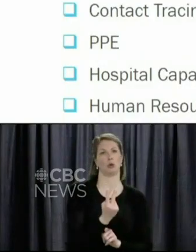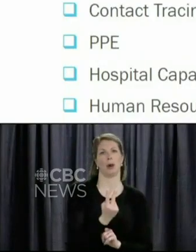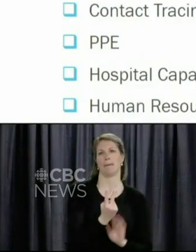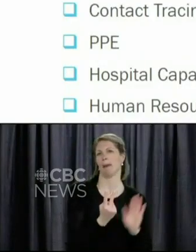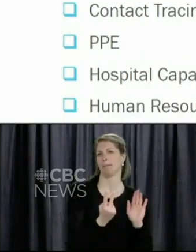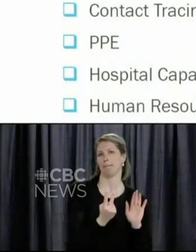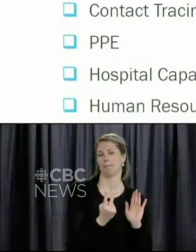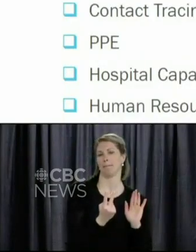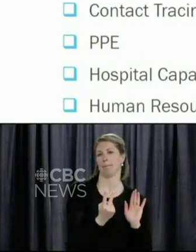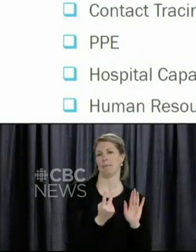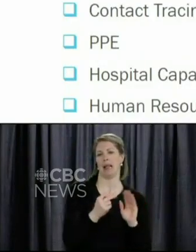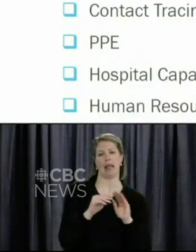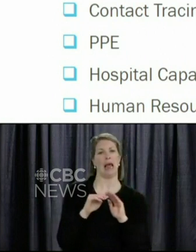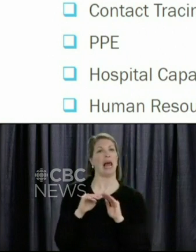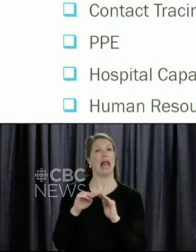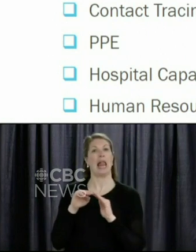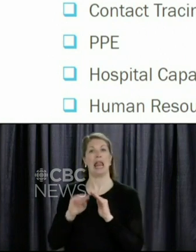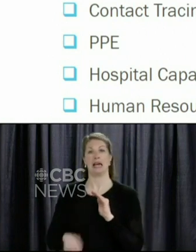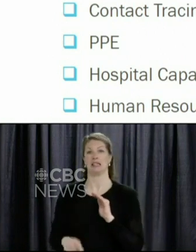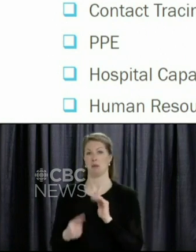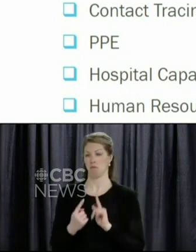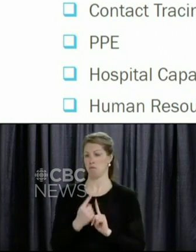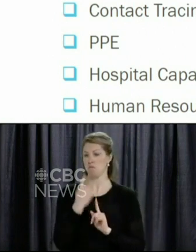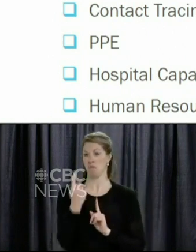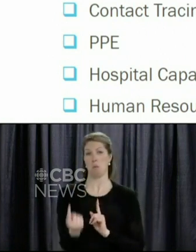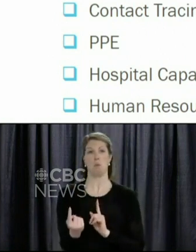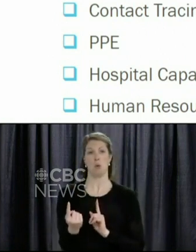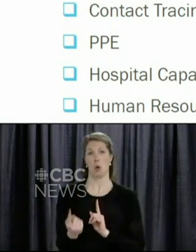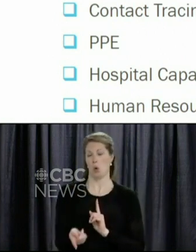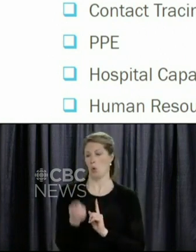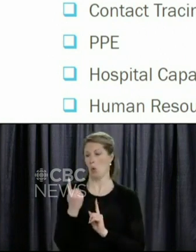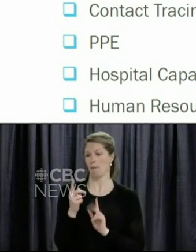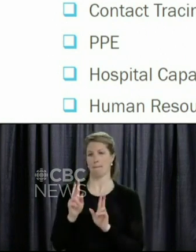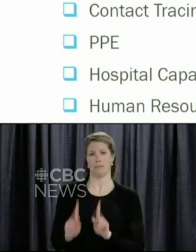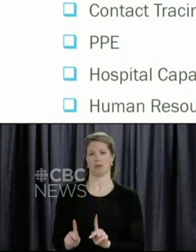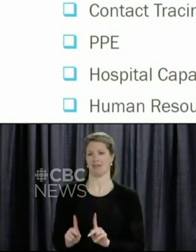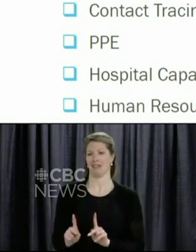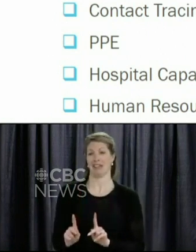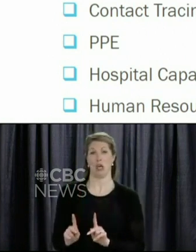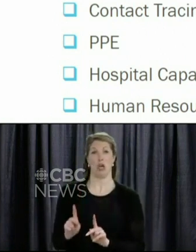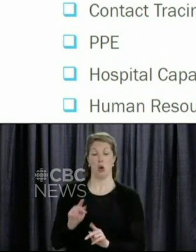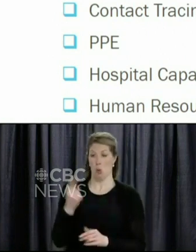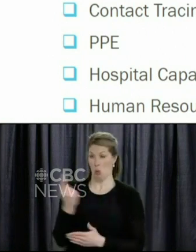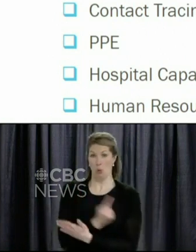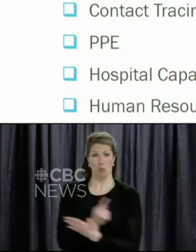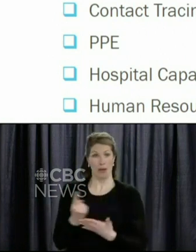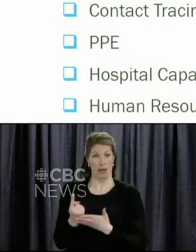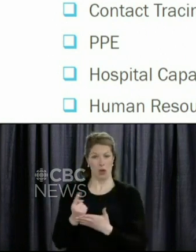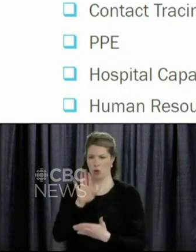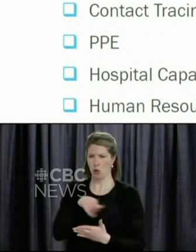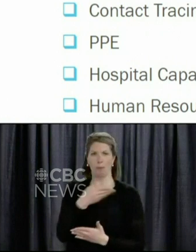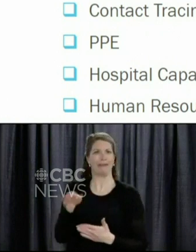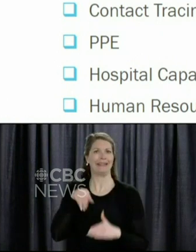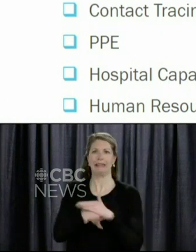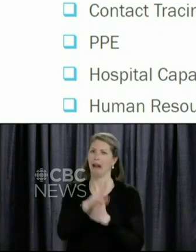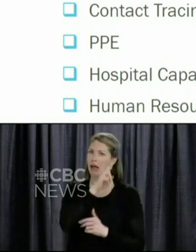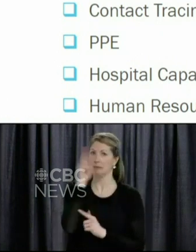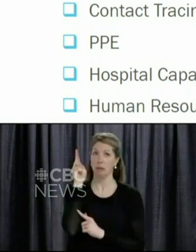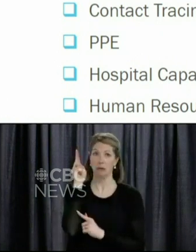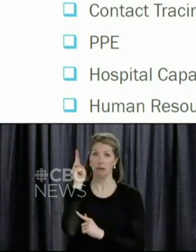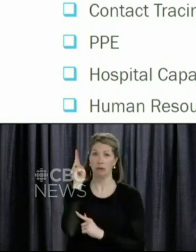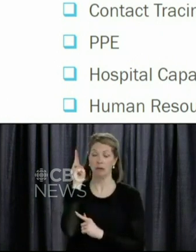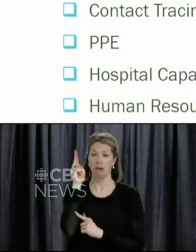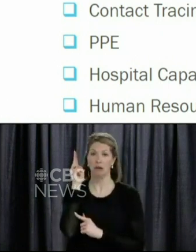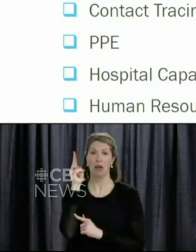1 case per day in 1 week. We've not had a hospital admission over a week. We've had no deaths for over 2 weeks.